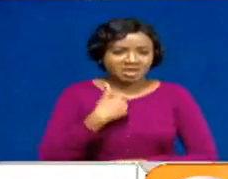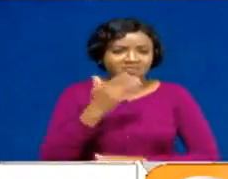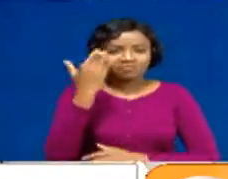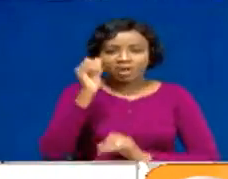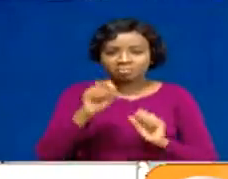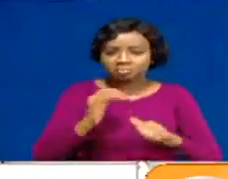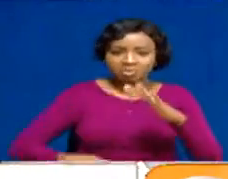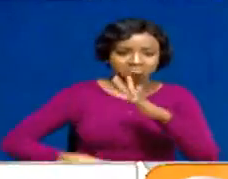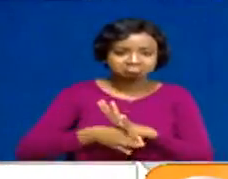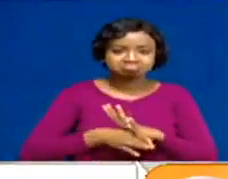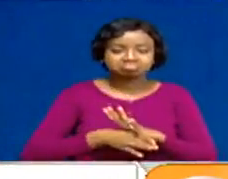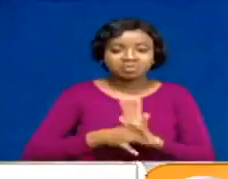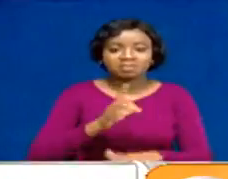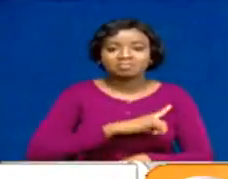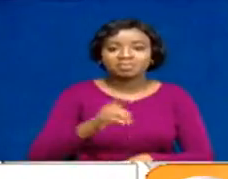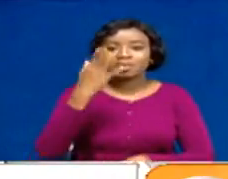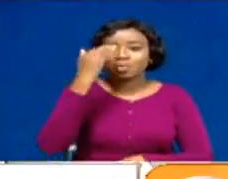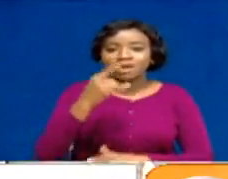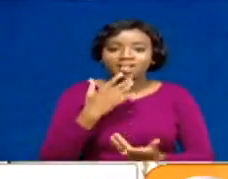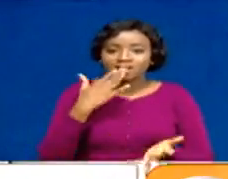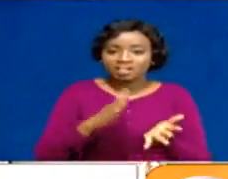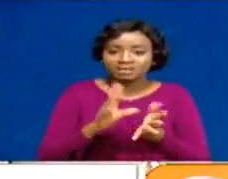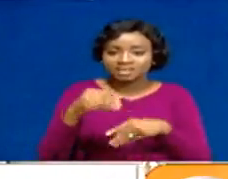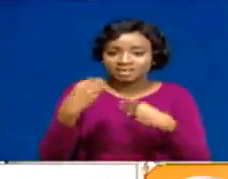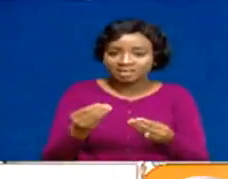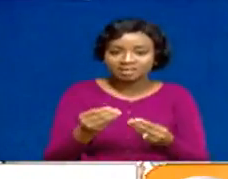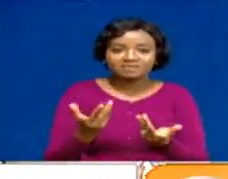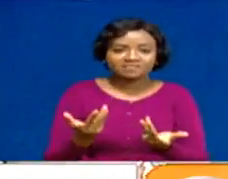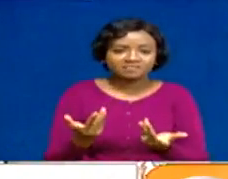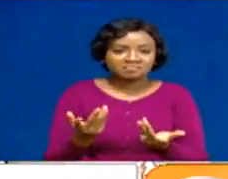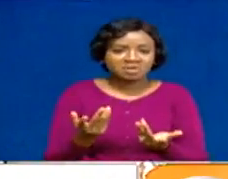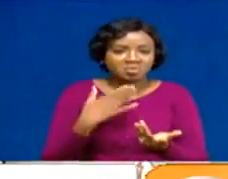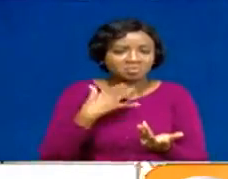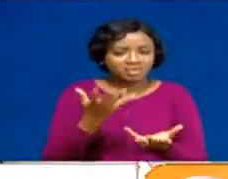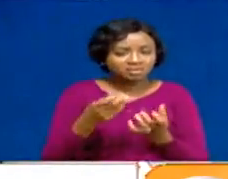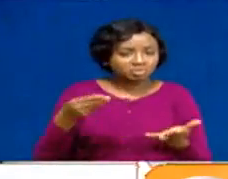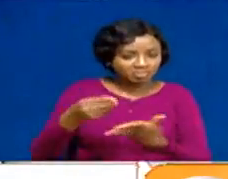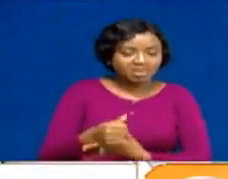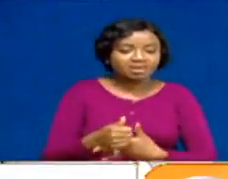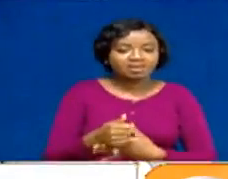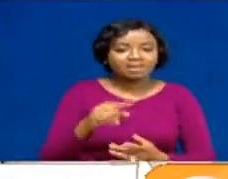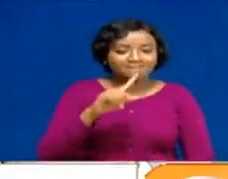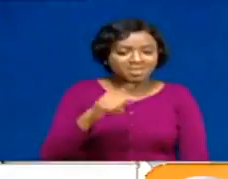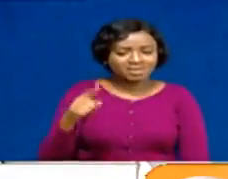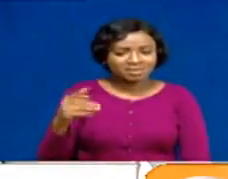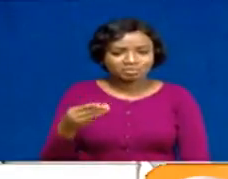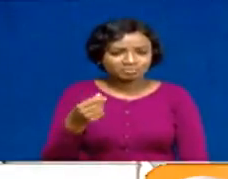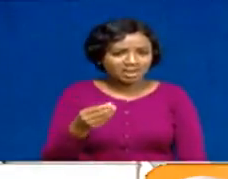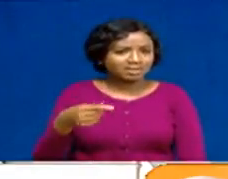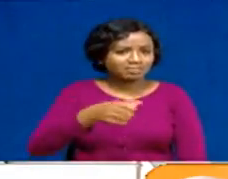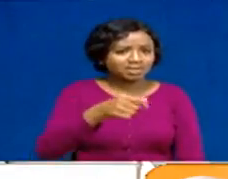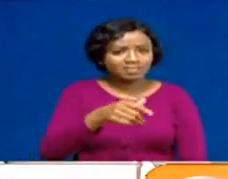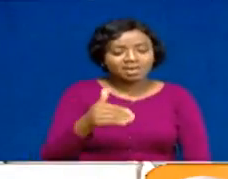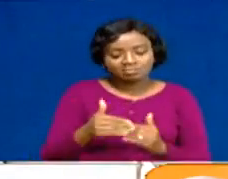after receiving an offer letter to pay millions of shillings for the parcels of land they own within the next